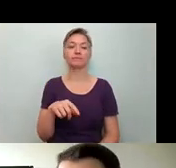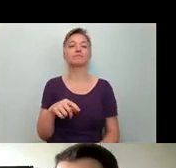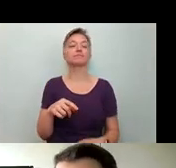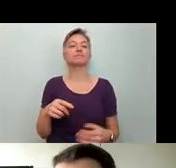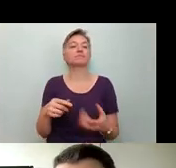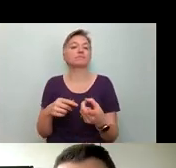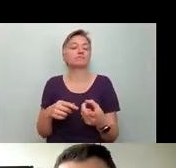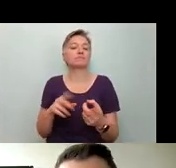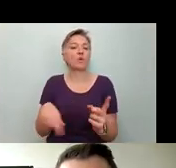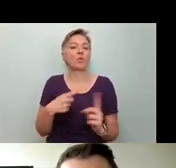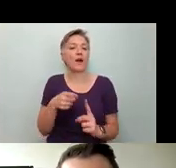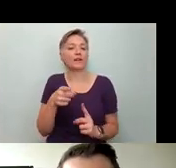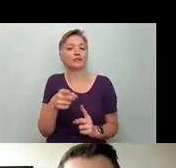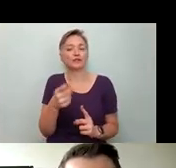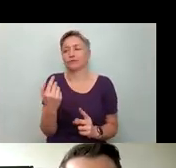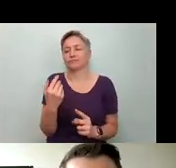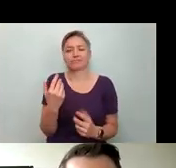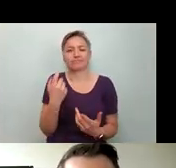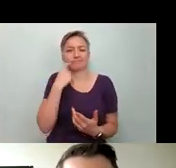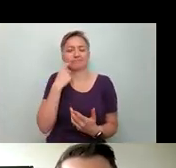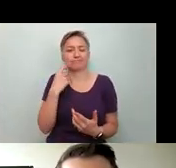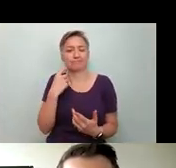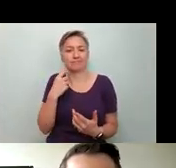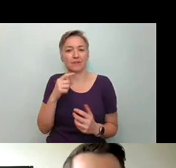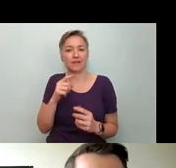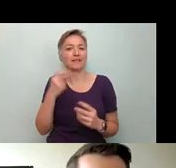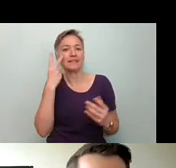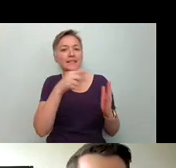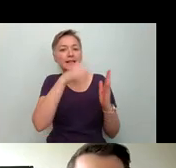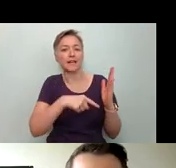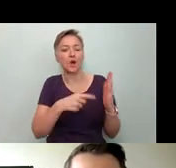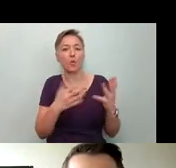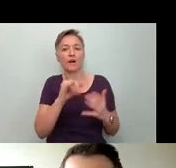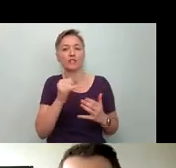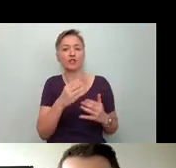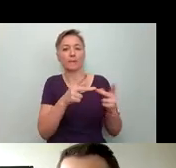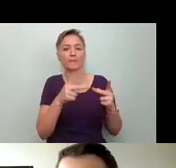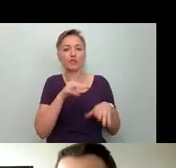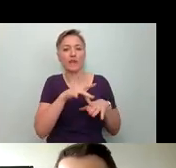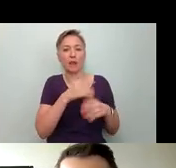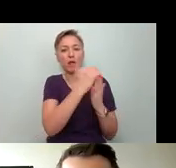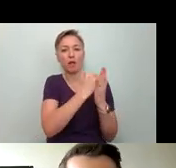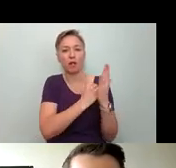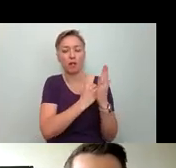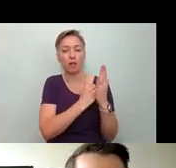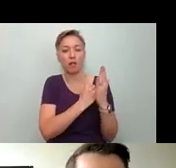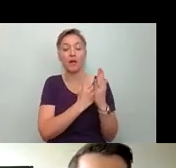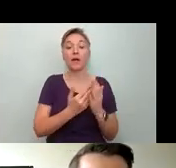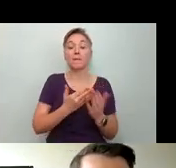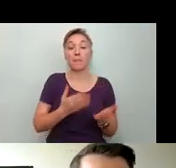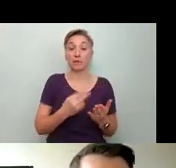time you went out and looked to see, you know, what positions were available and you noticed that two jobs, maybe it's an info analyst